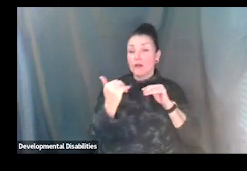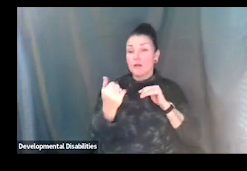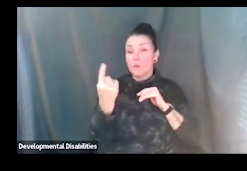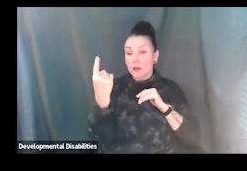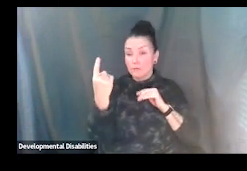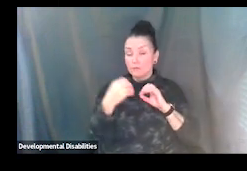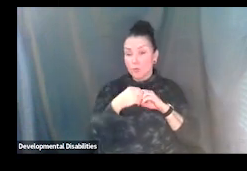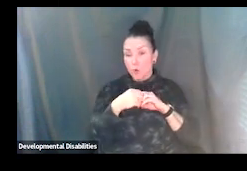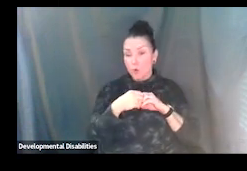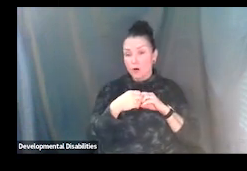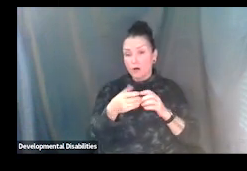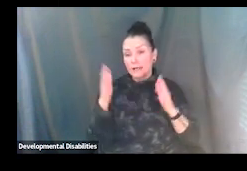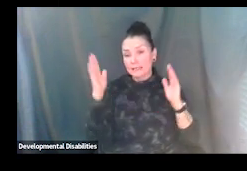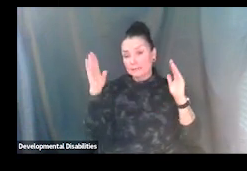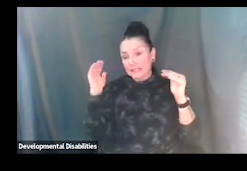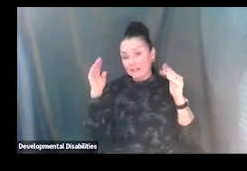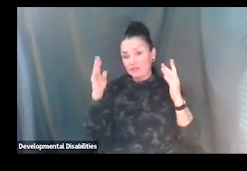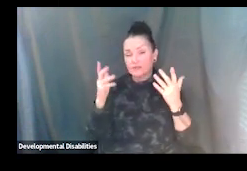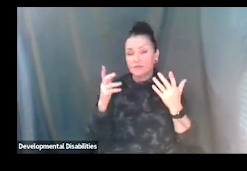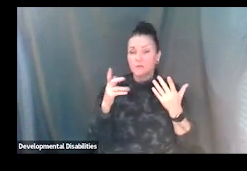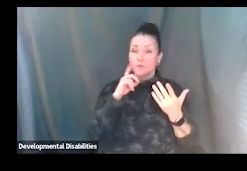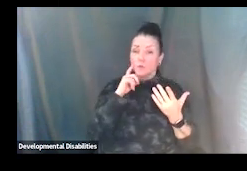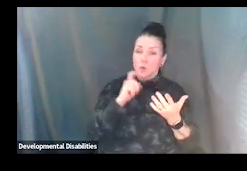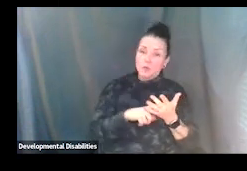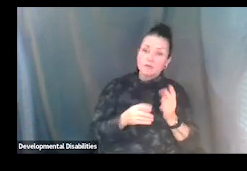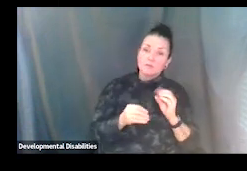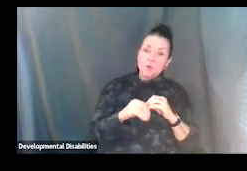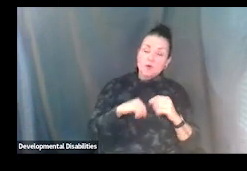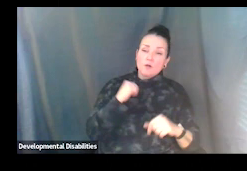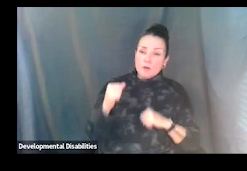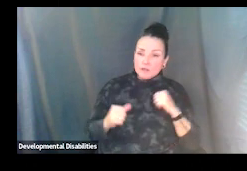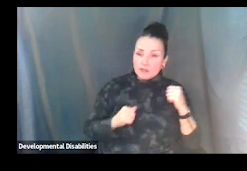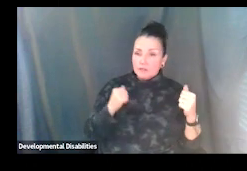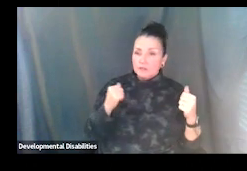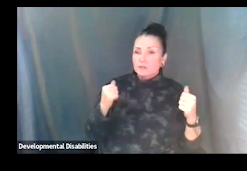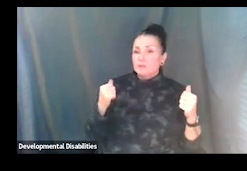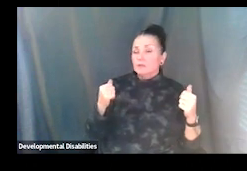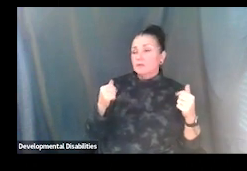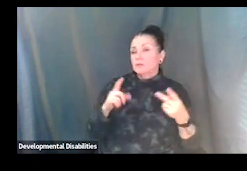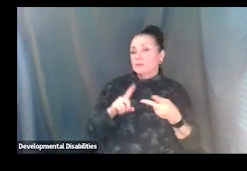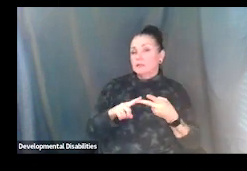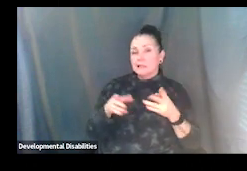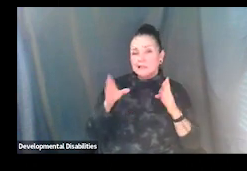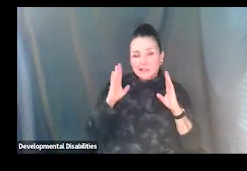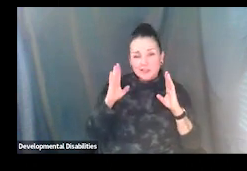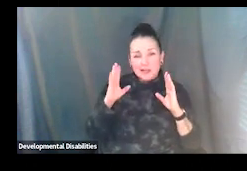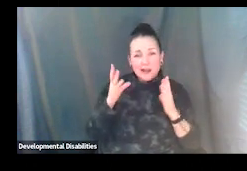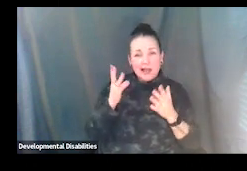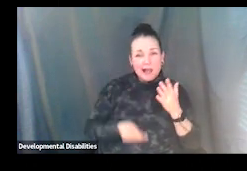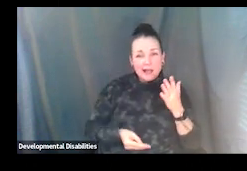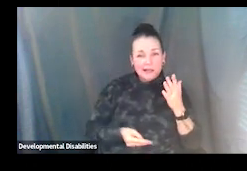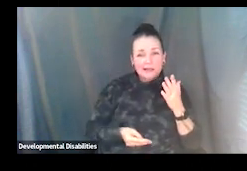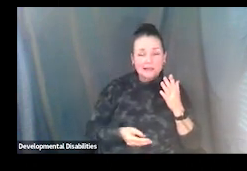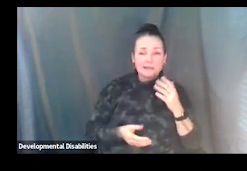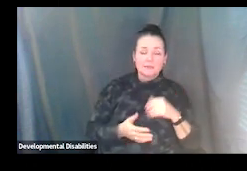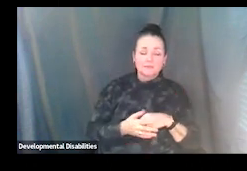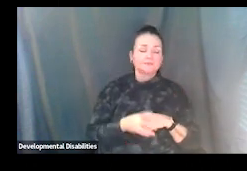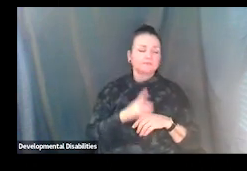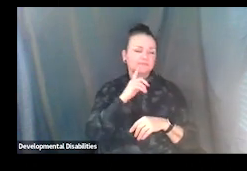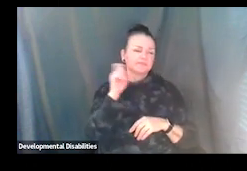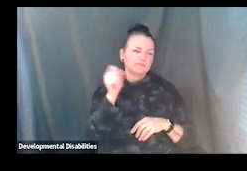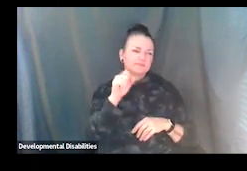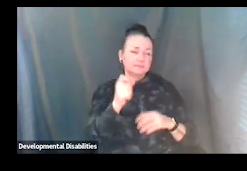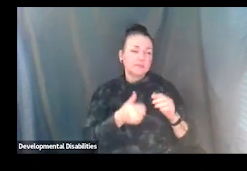had cognitive problems and significant aggression and a host of other issues as well. Right. It's mostly